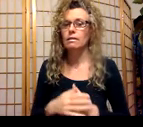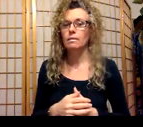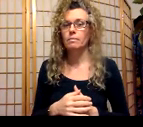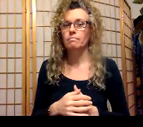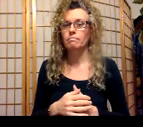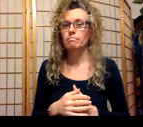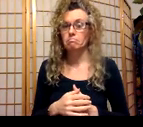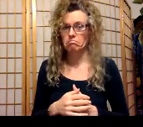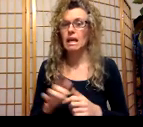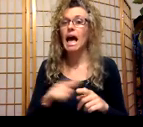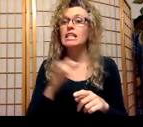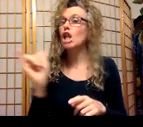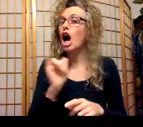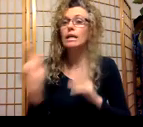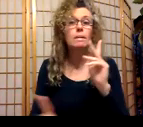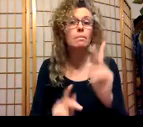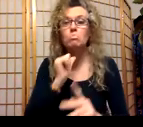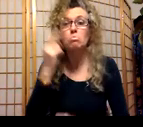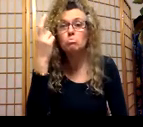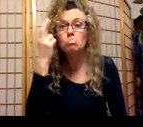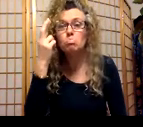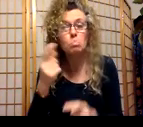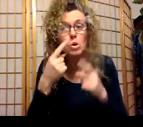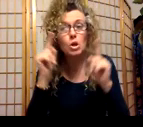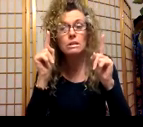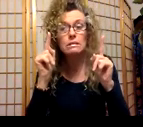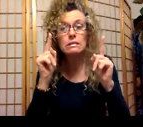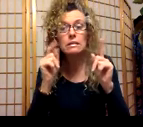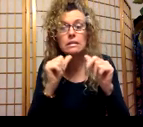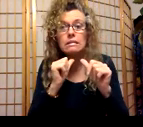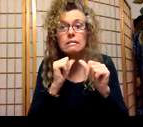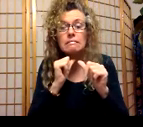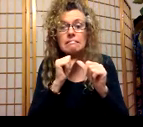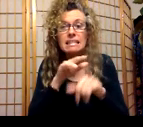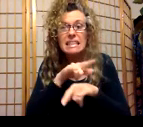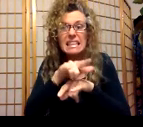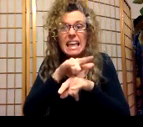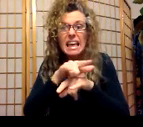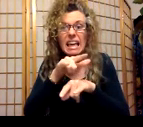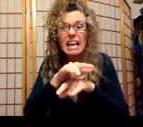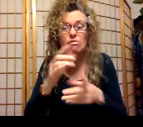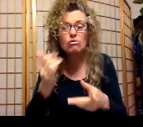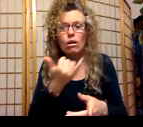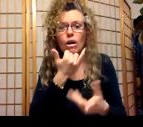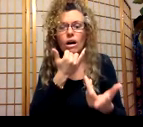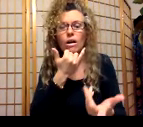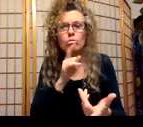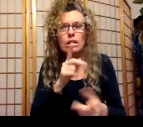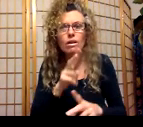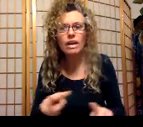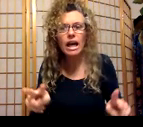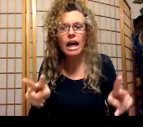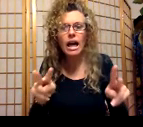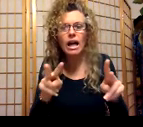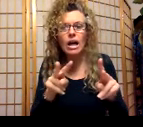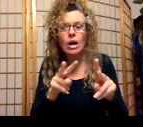As long as people don't realize how this works, how they're deceived, how they're being robbed, how the real value, their